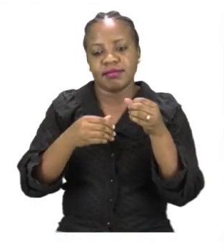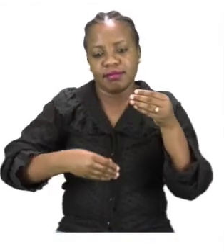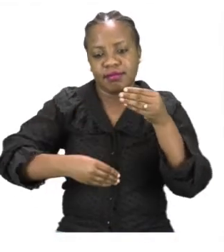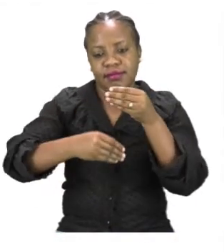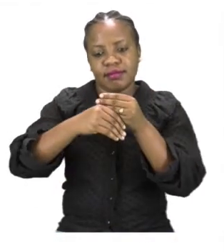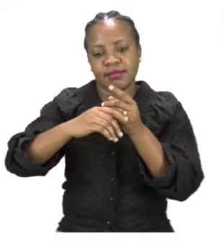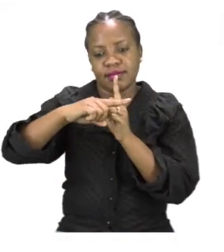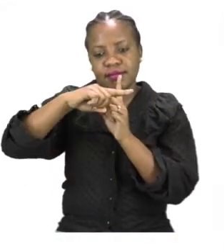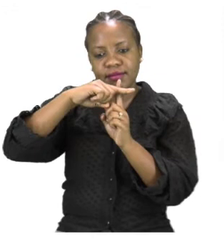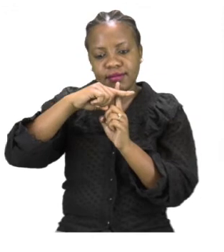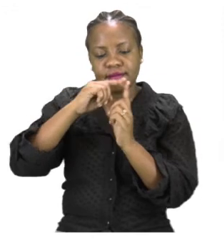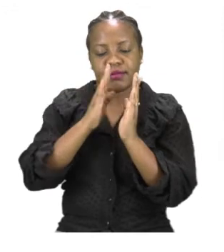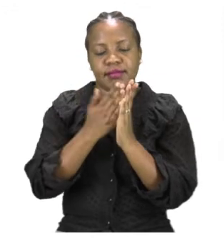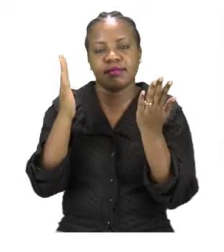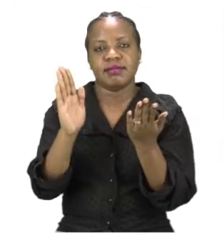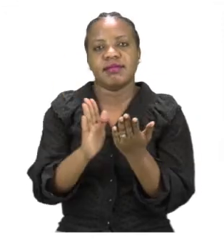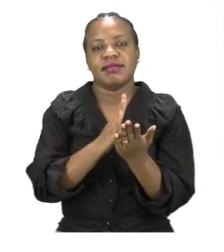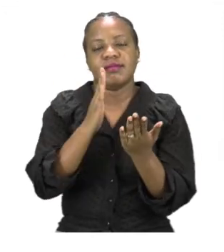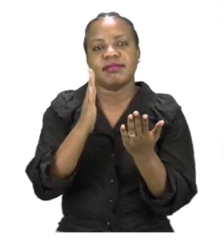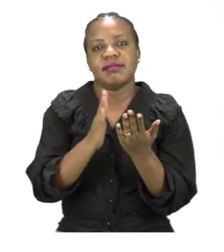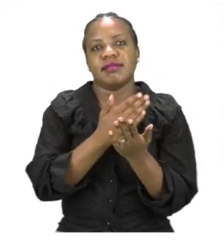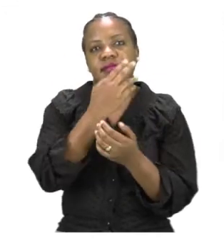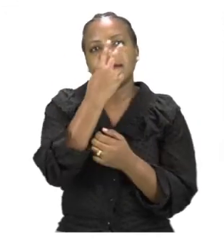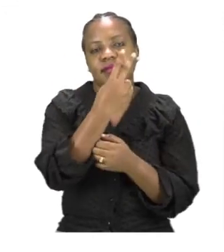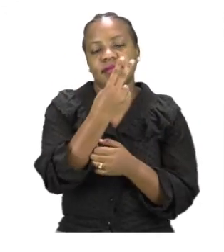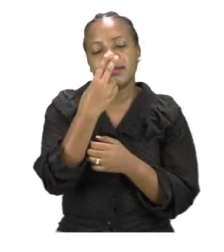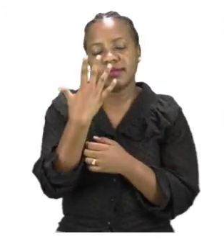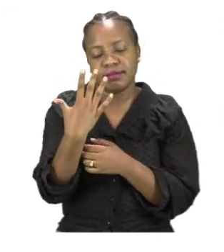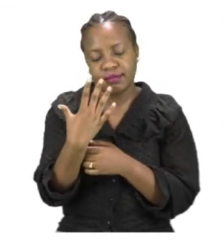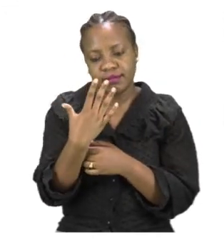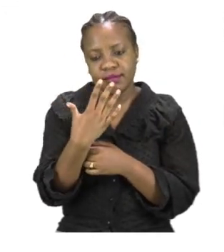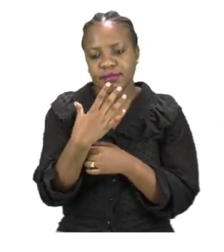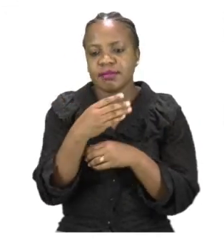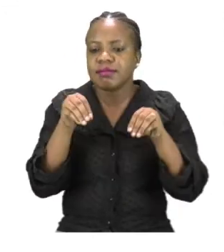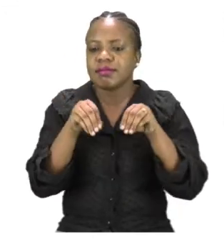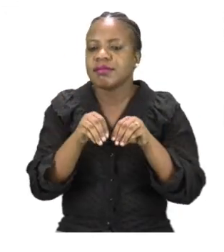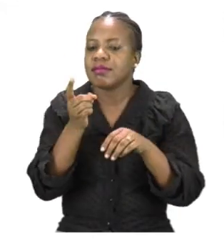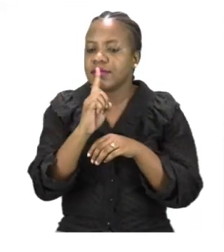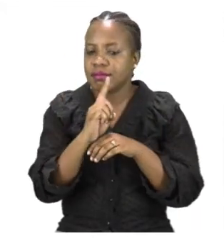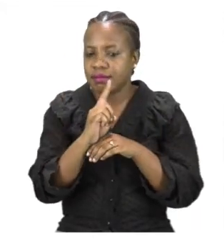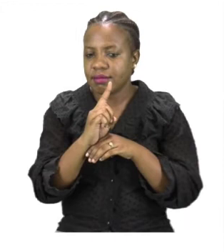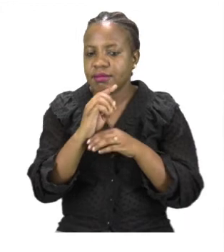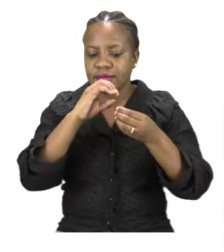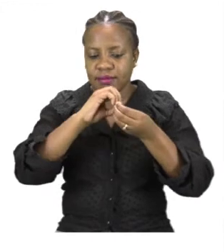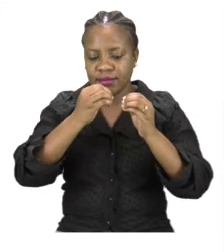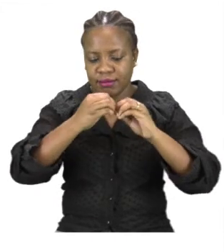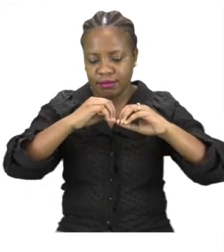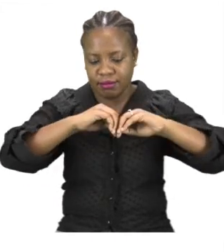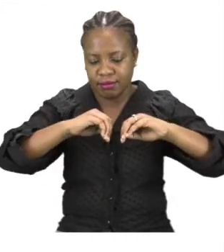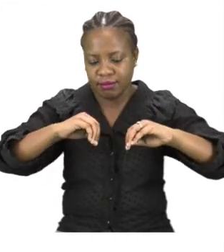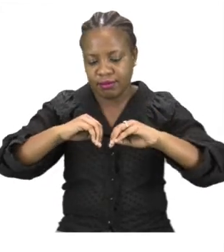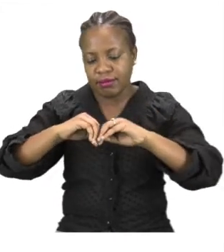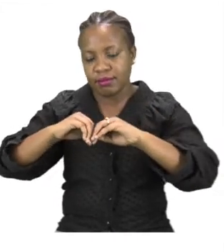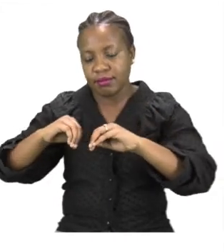page 25, we are going to do breakdown. Now, when we are breaking down a number, it is when